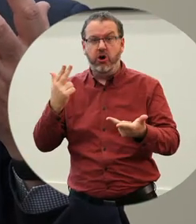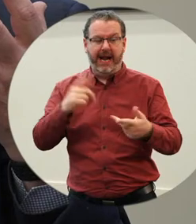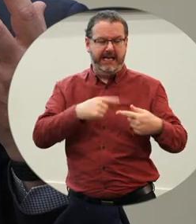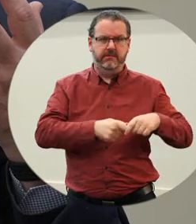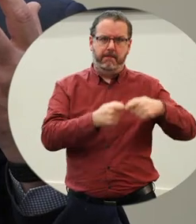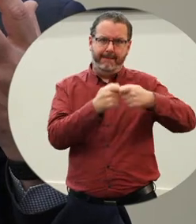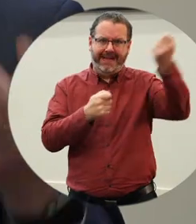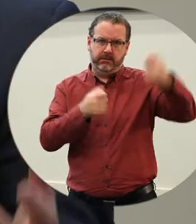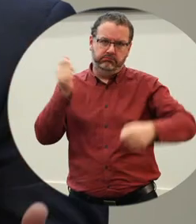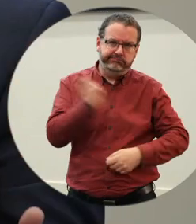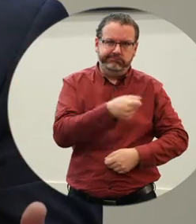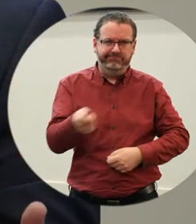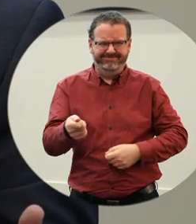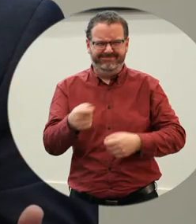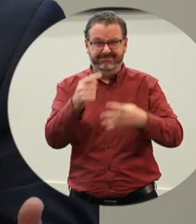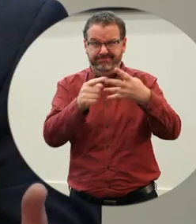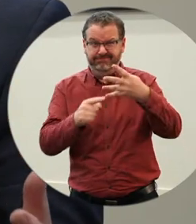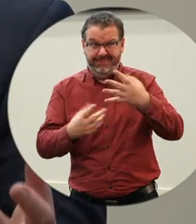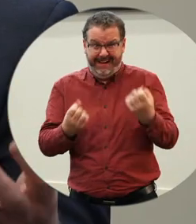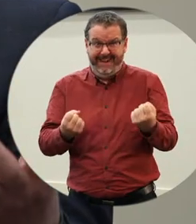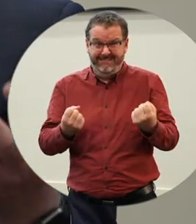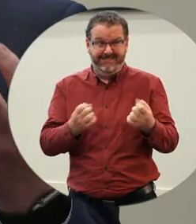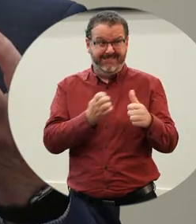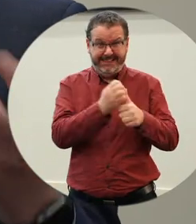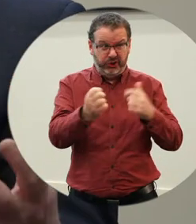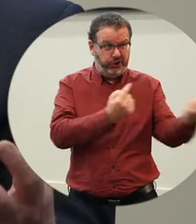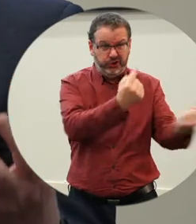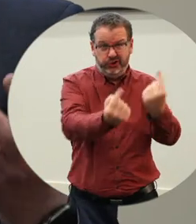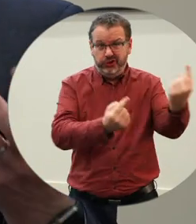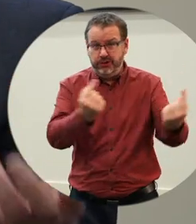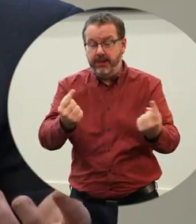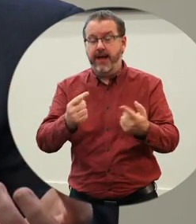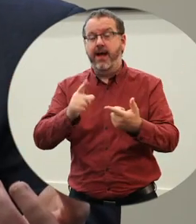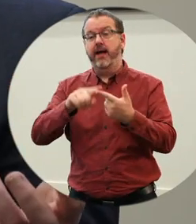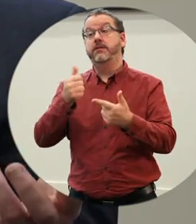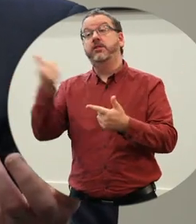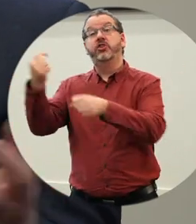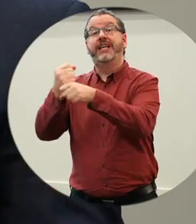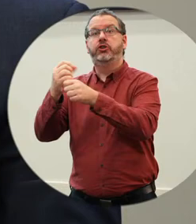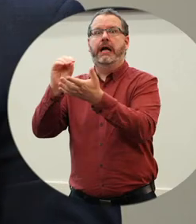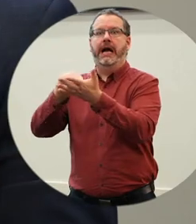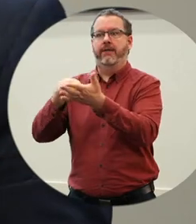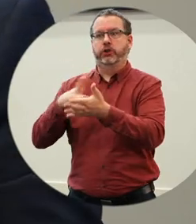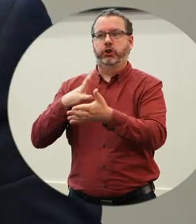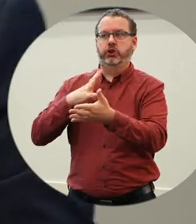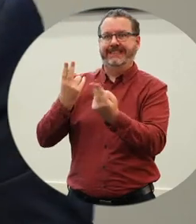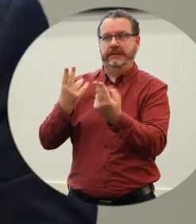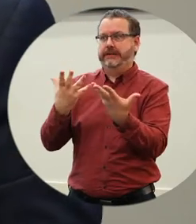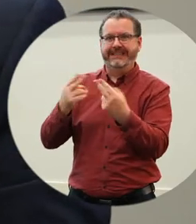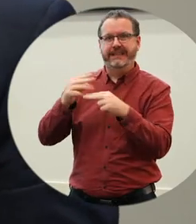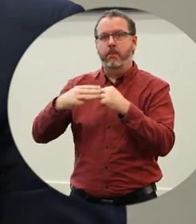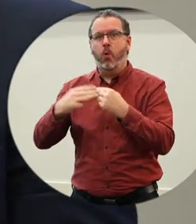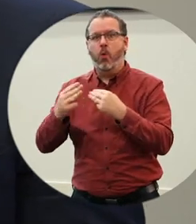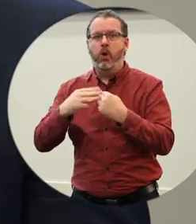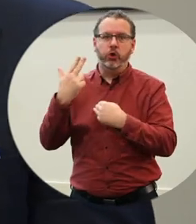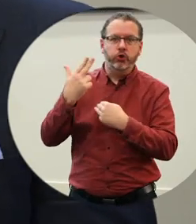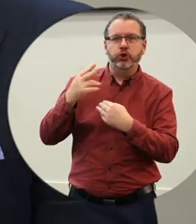There were backup ammunition and firearms in the stations, the barracks, as they were